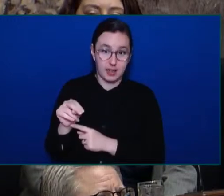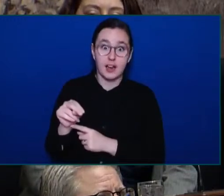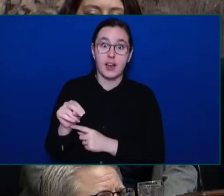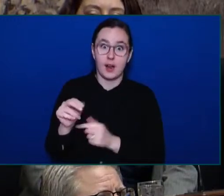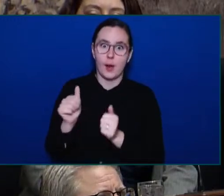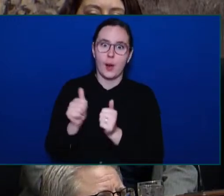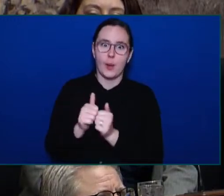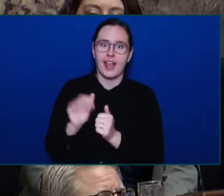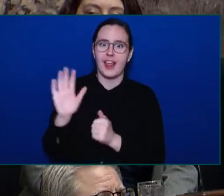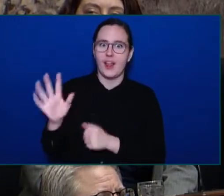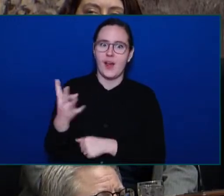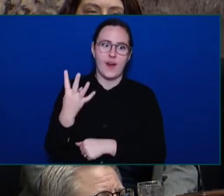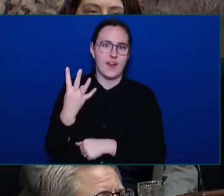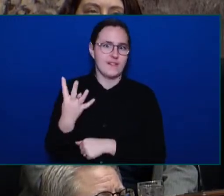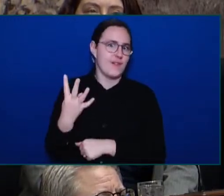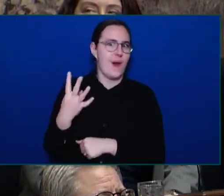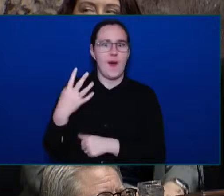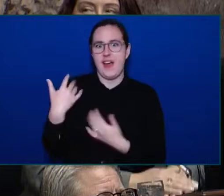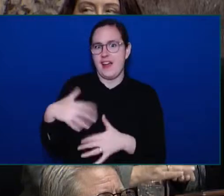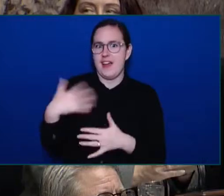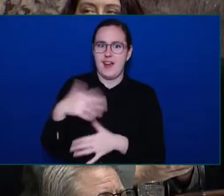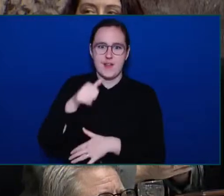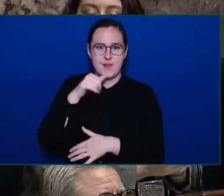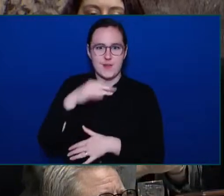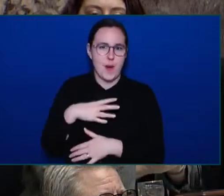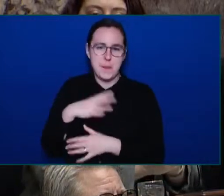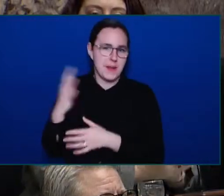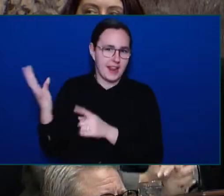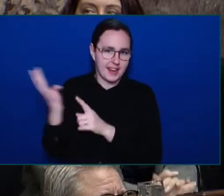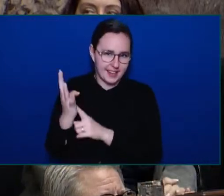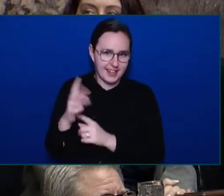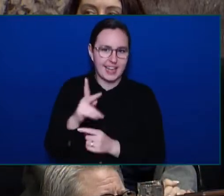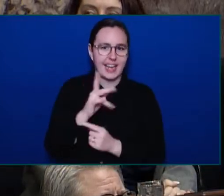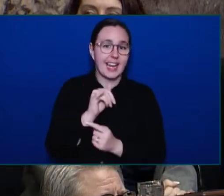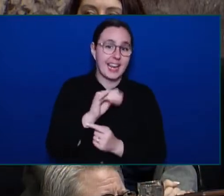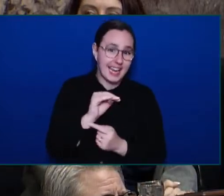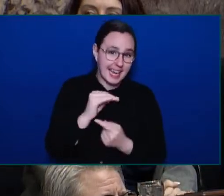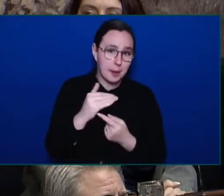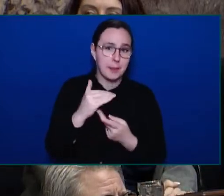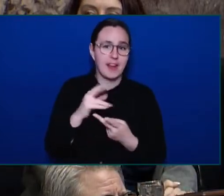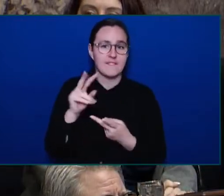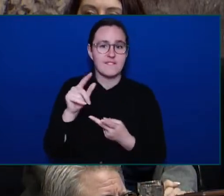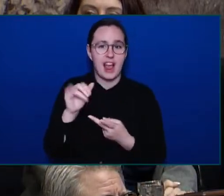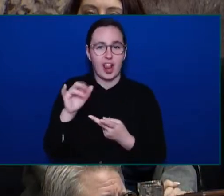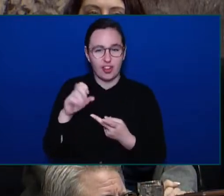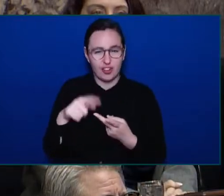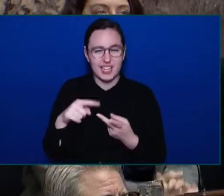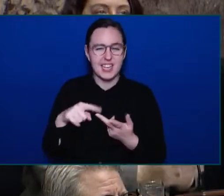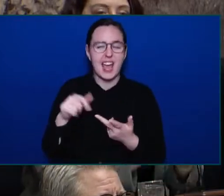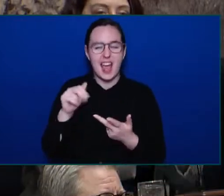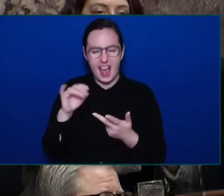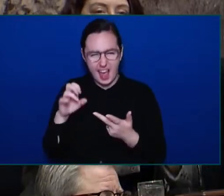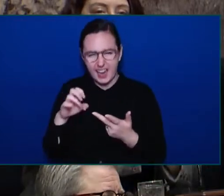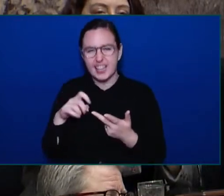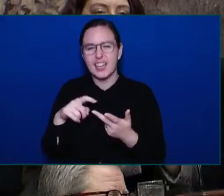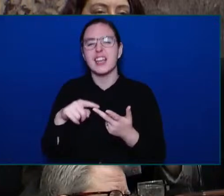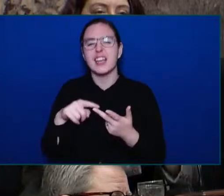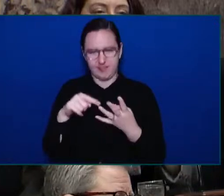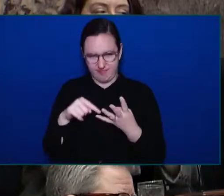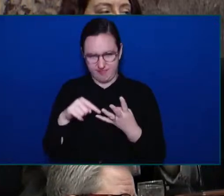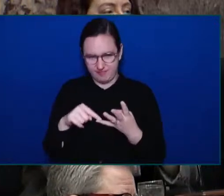Valerie Saka, Lynn Burns, and Anna Lesko. They're going to be touring the facility this afternoon, so please make them all feel welcome.